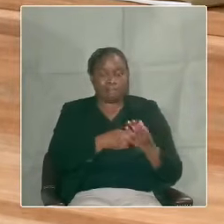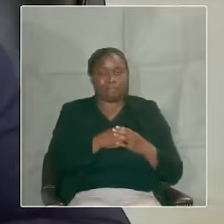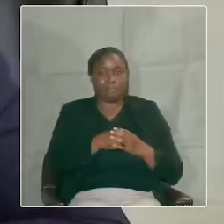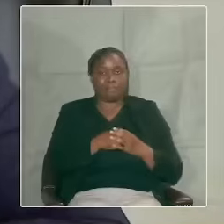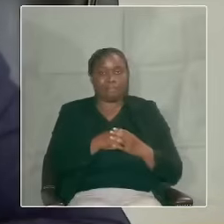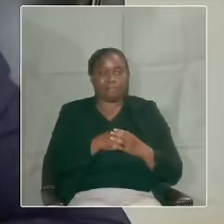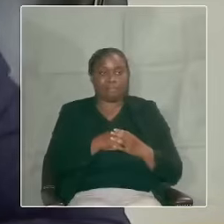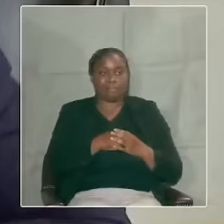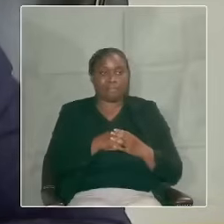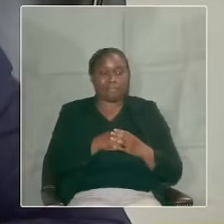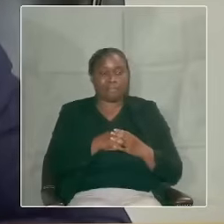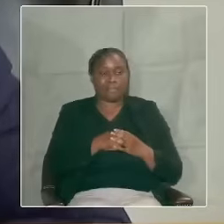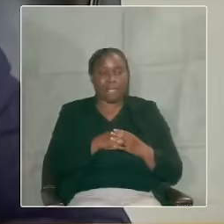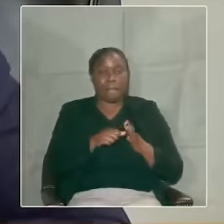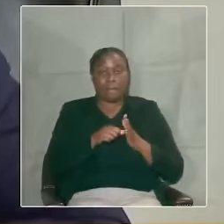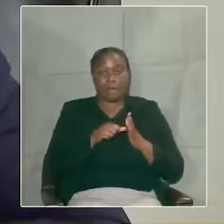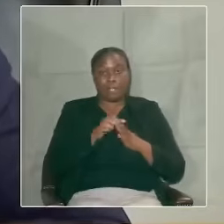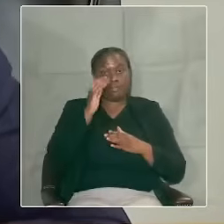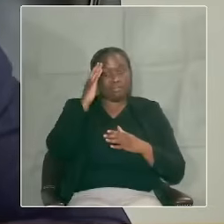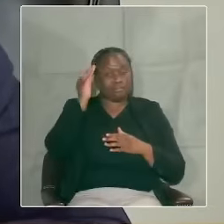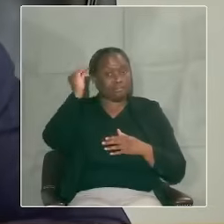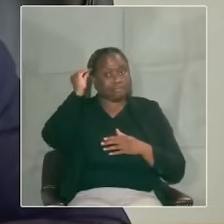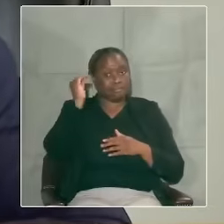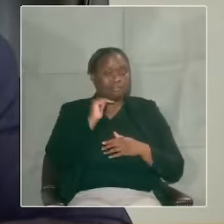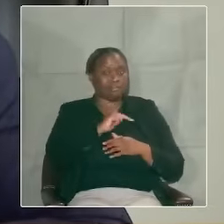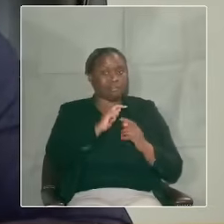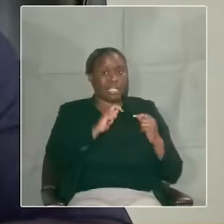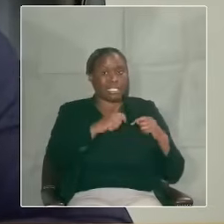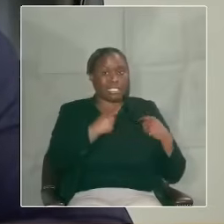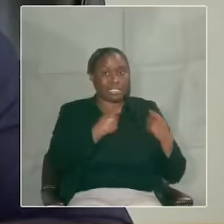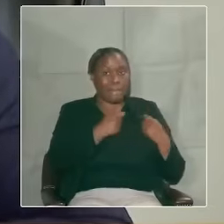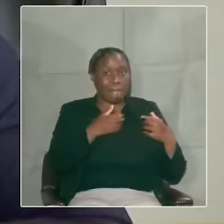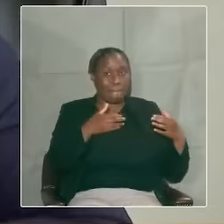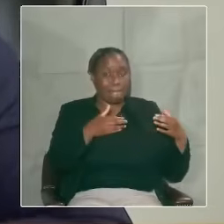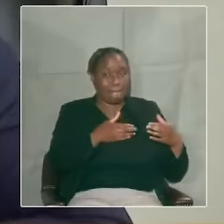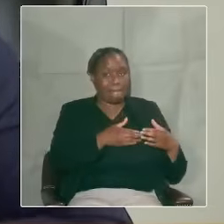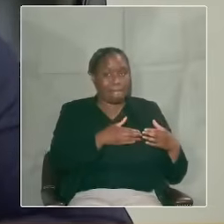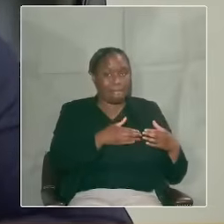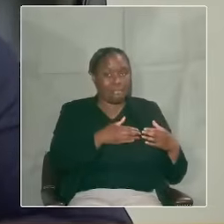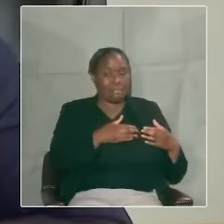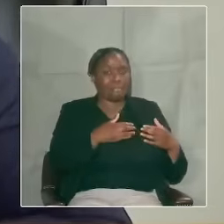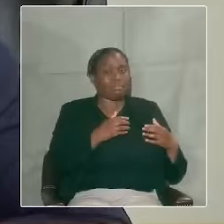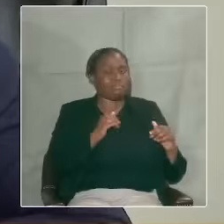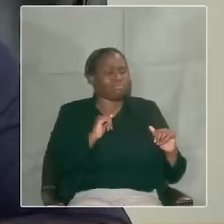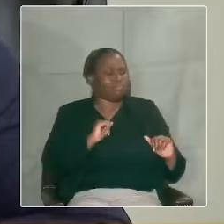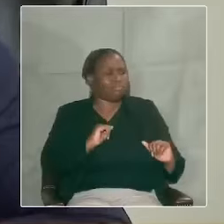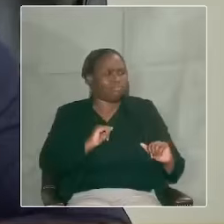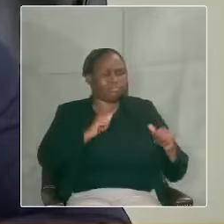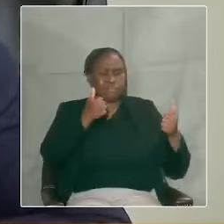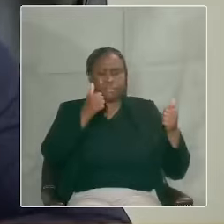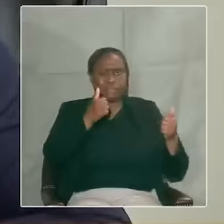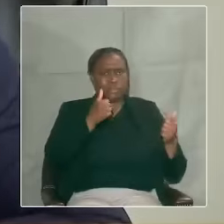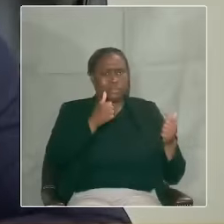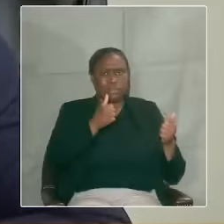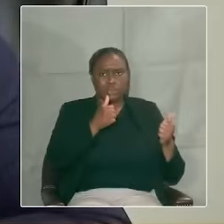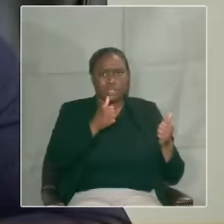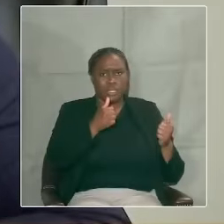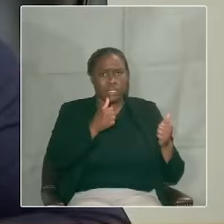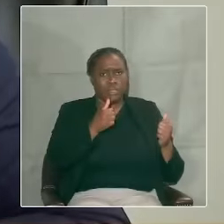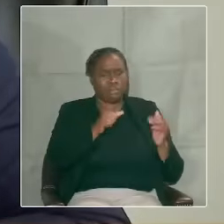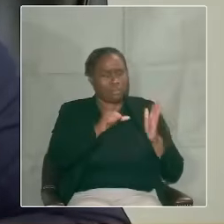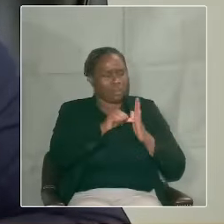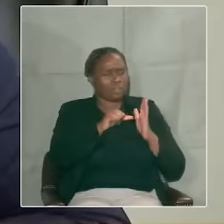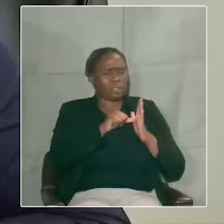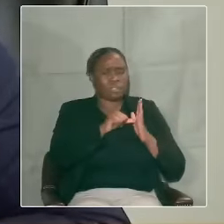It is important to know that the PKTT had proven to be an essential unit